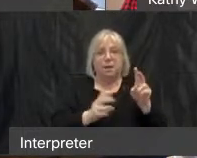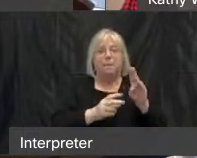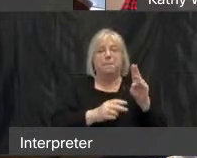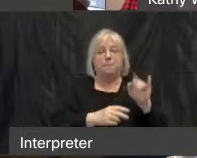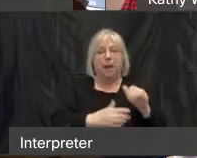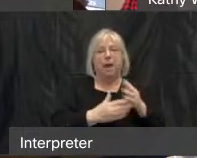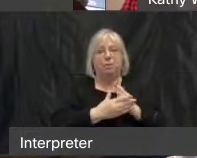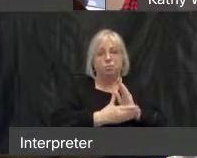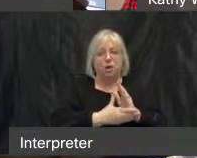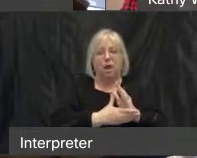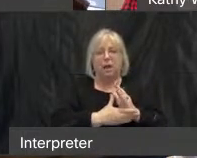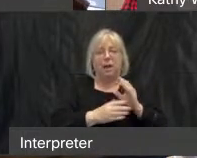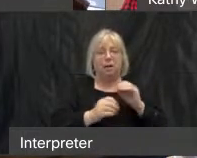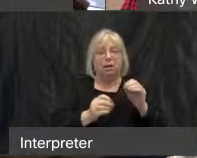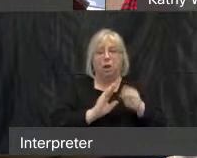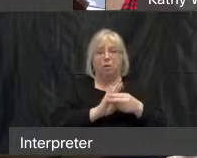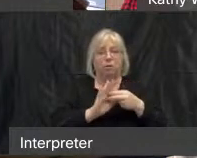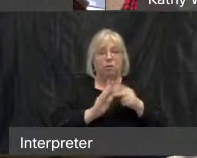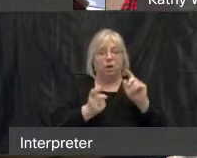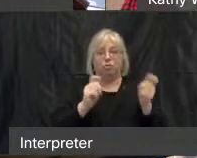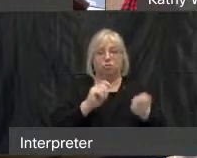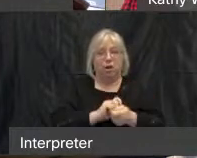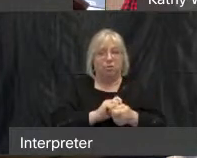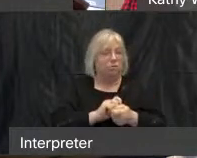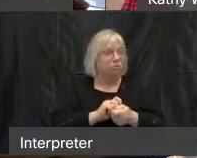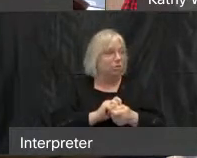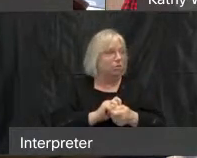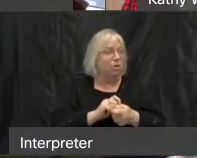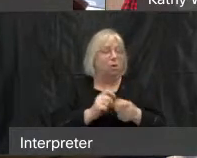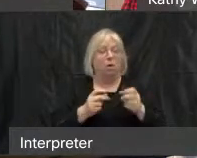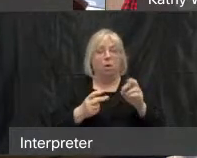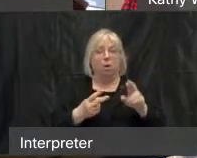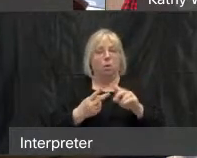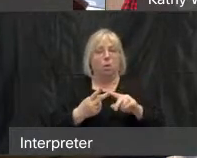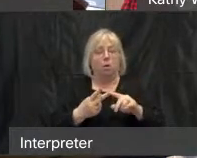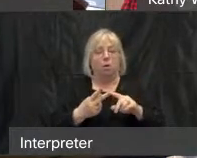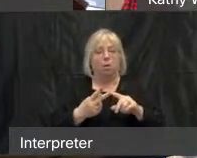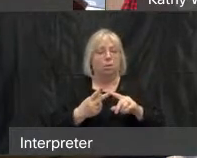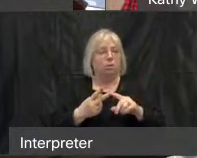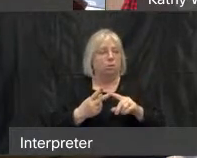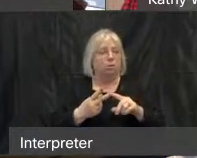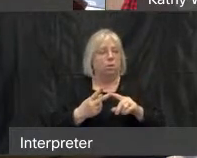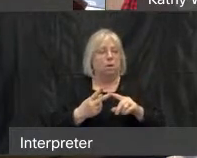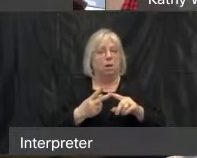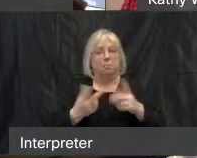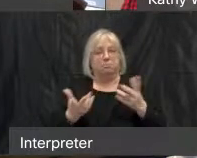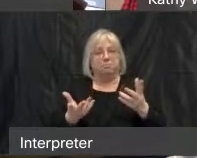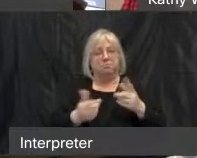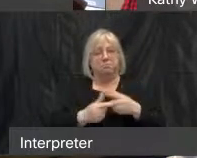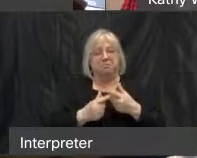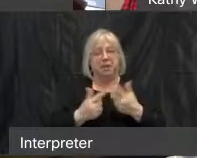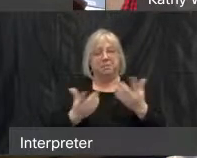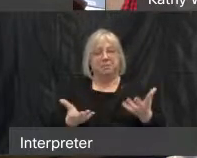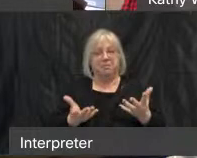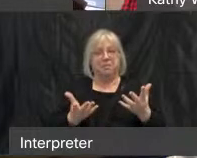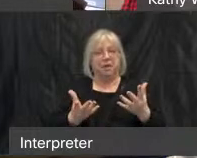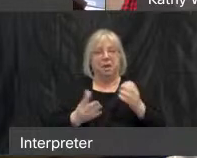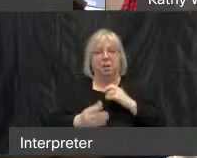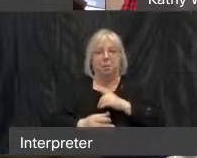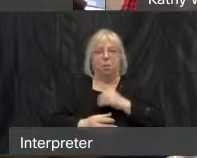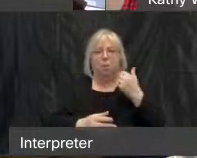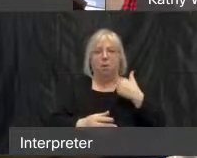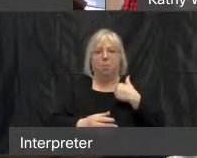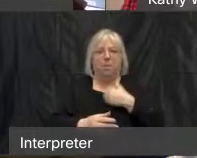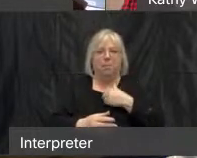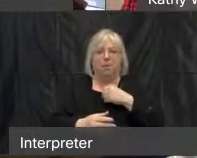and no zoning needs to change, either conditional use or permanent zoning, then board members are